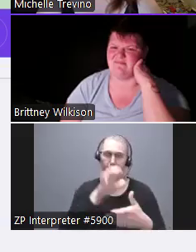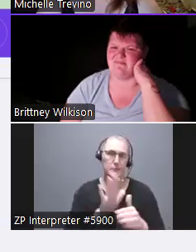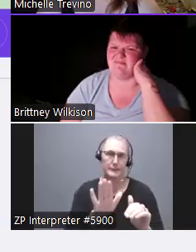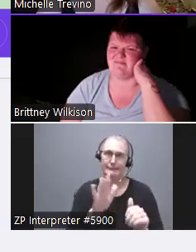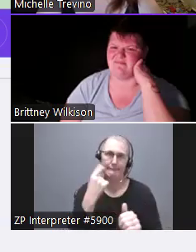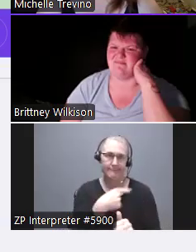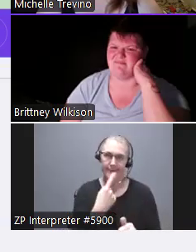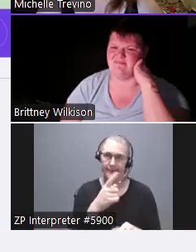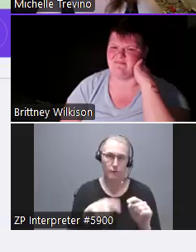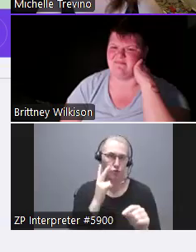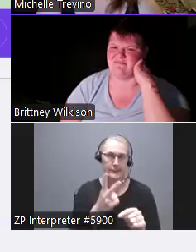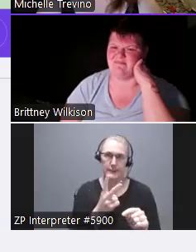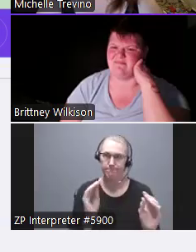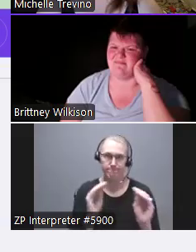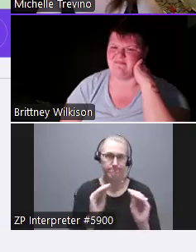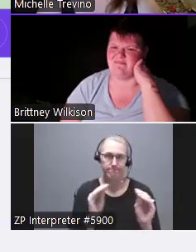Right?